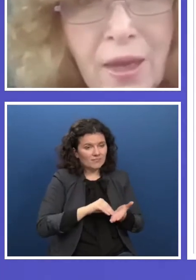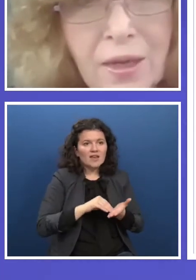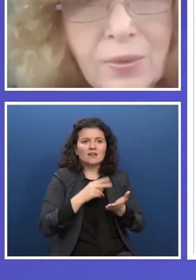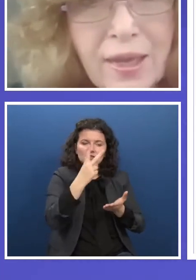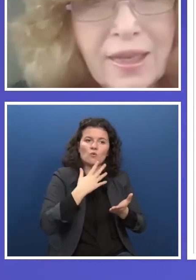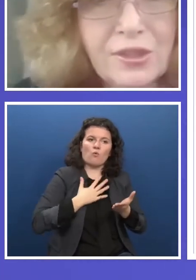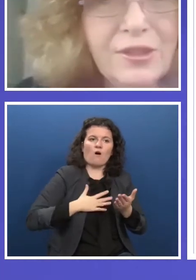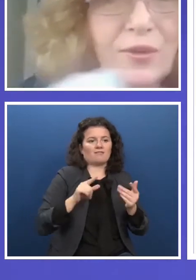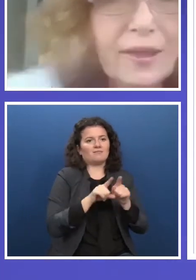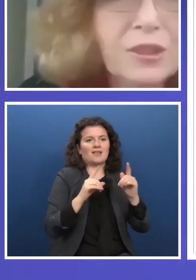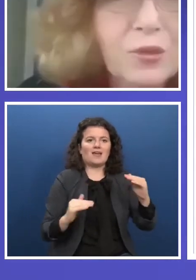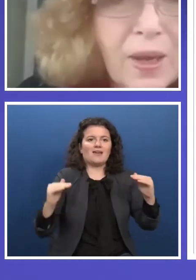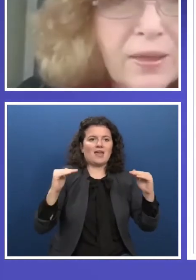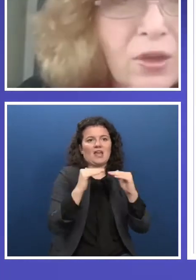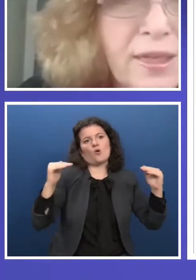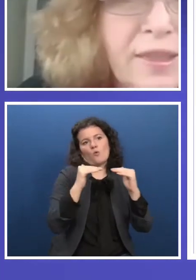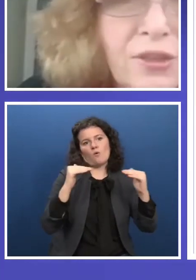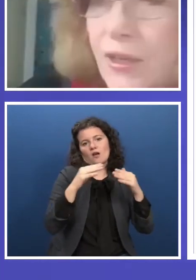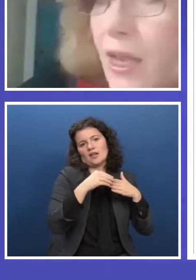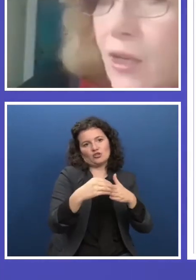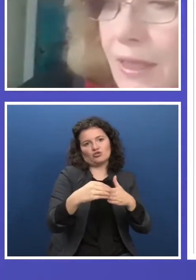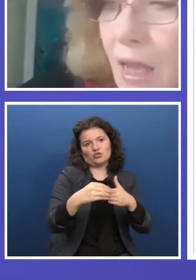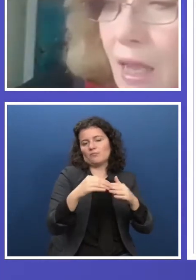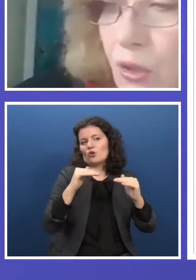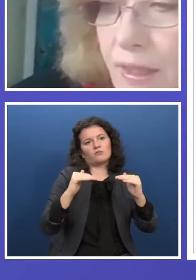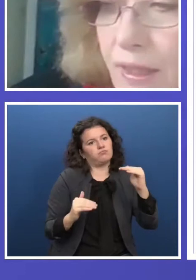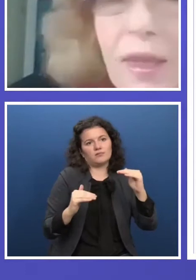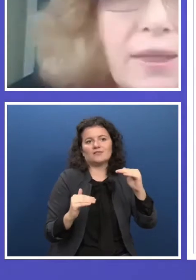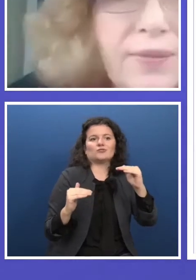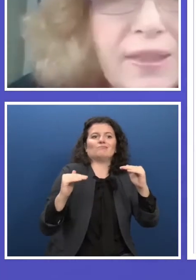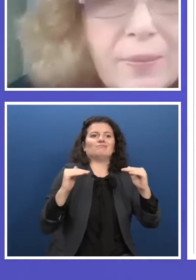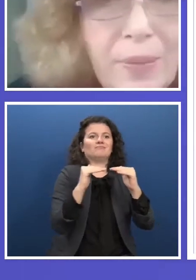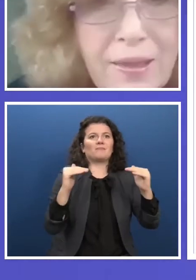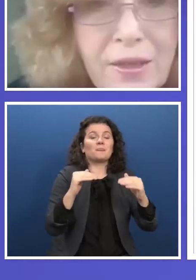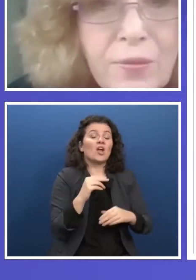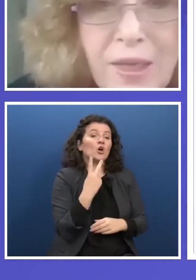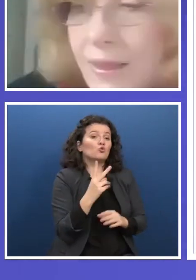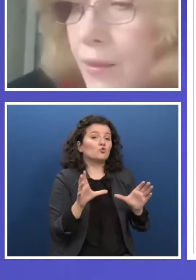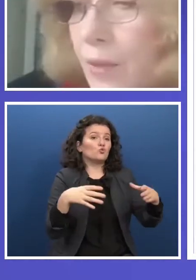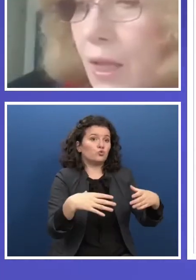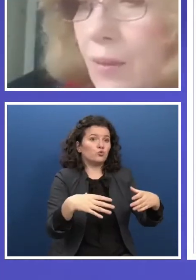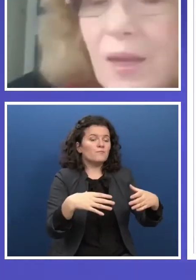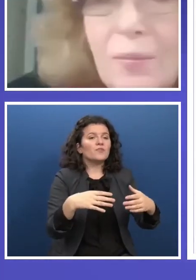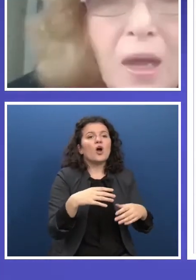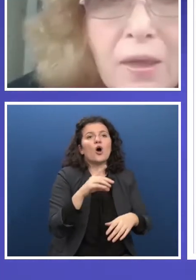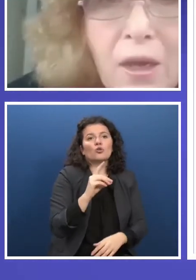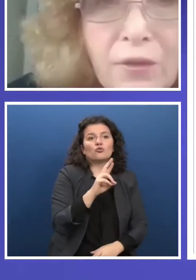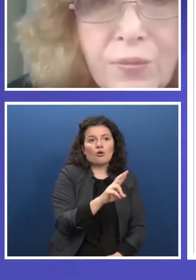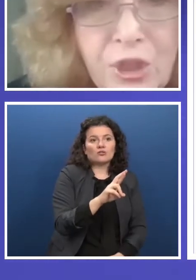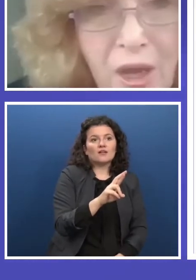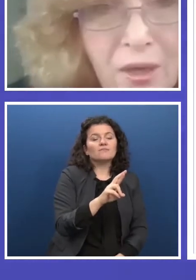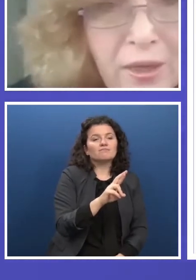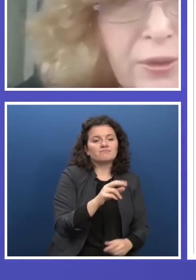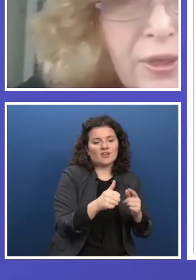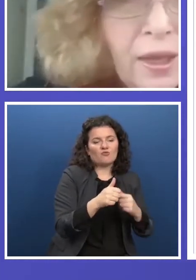health. And I would like here just to credit two of my colleagues in the Gender Equity Hub, Dr. Kavita Bhatia from India and Maha Khan